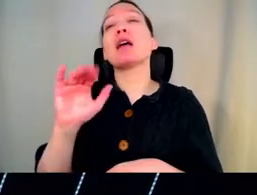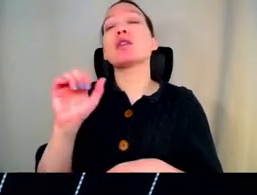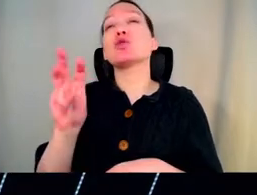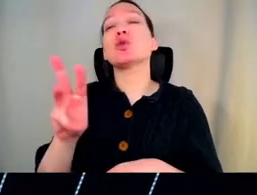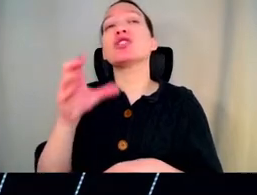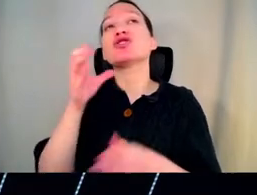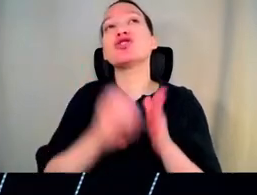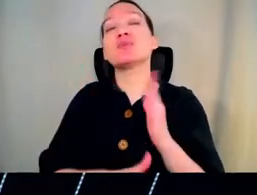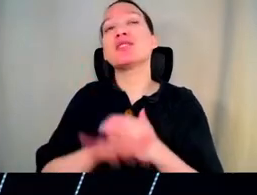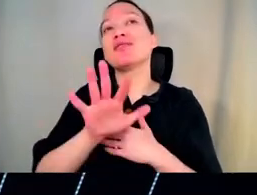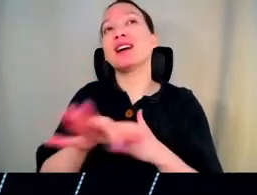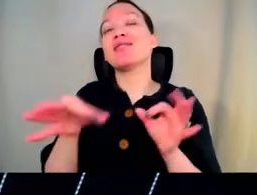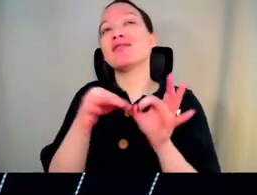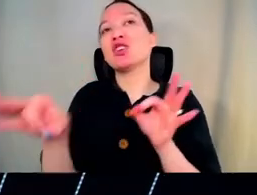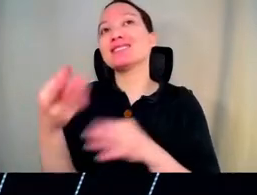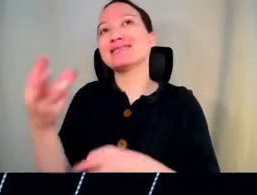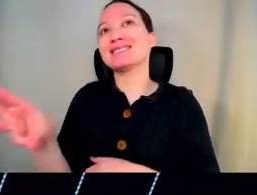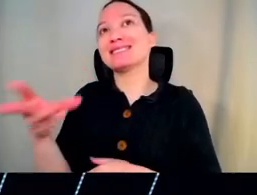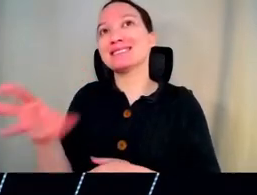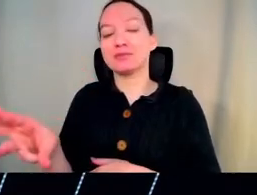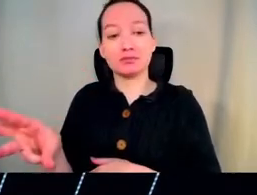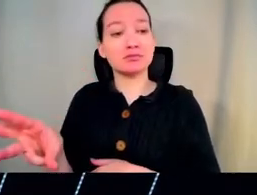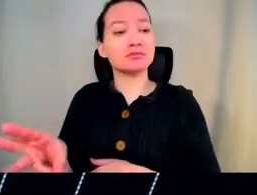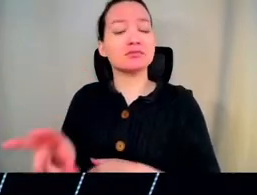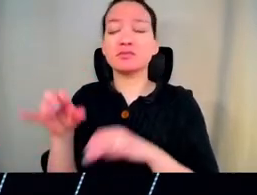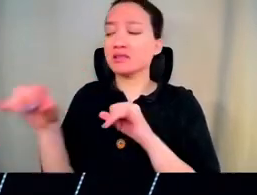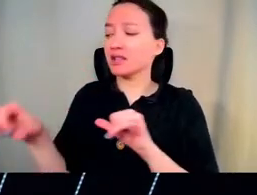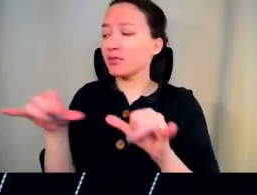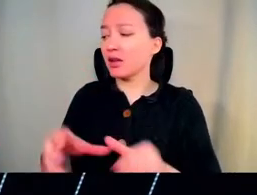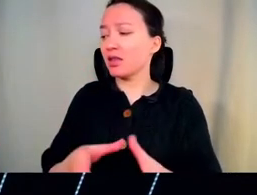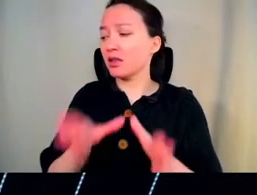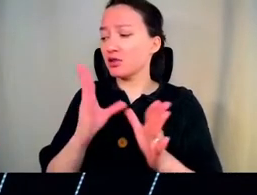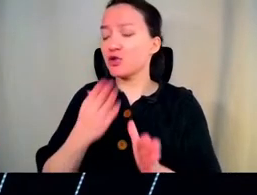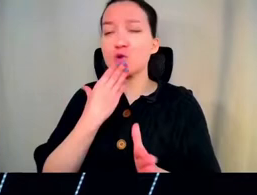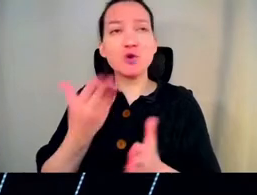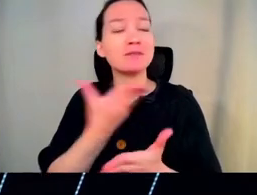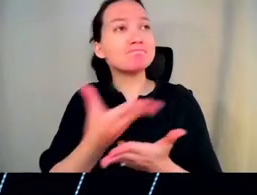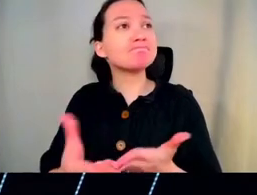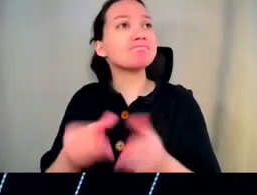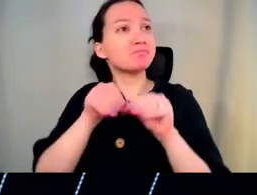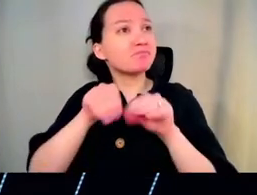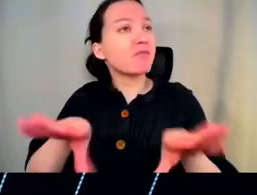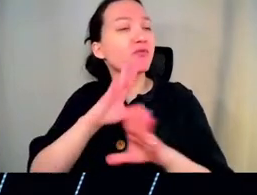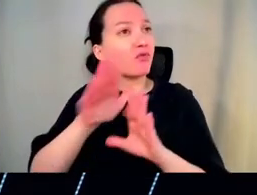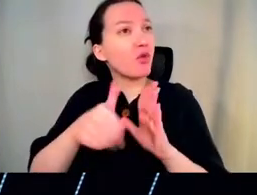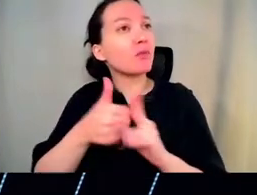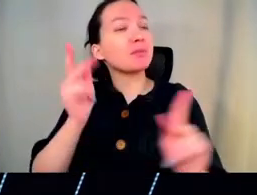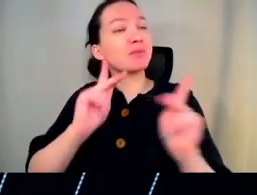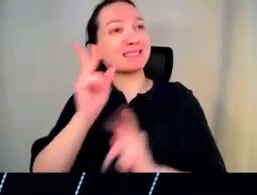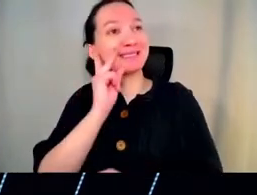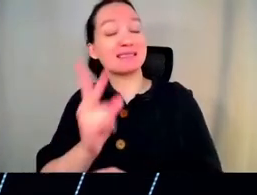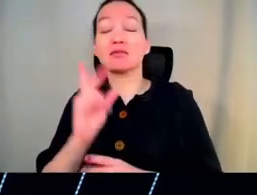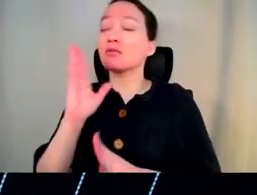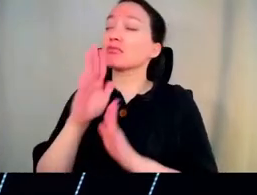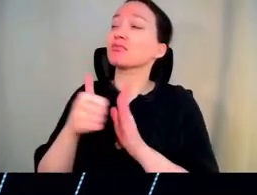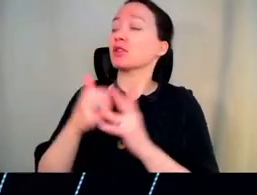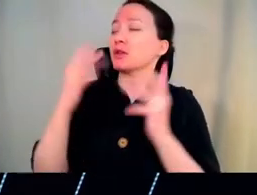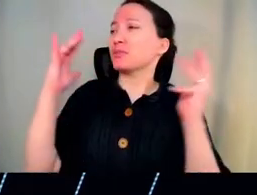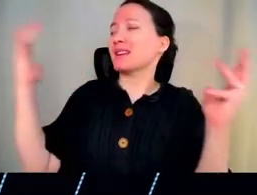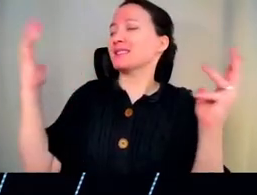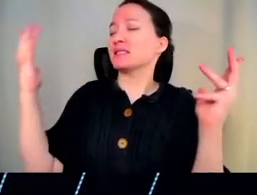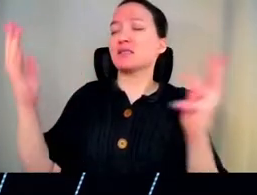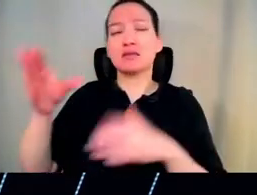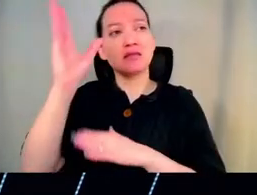verse 16. Really simple. It just says, "In the same way, let your good deeds shine out for all to see so that everyone will praise your heavenly